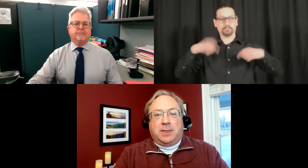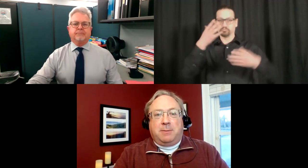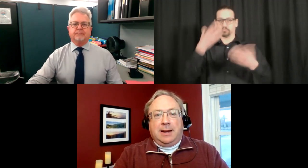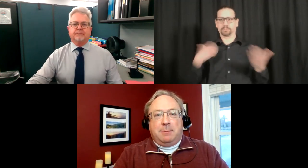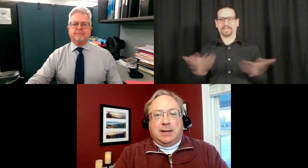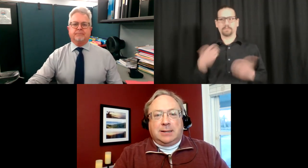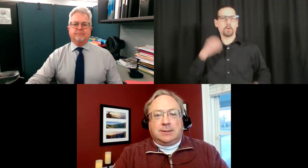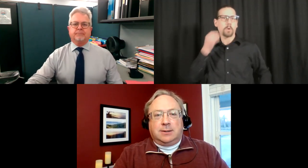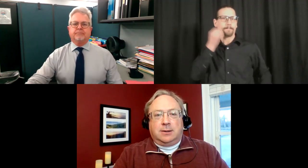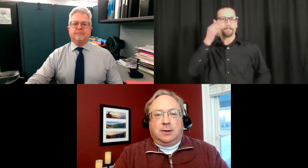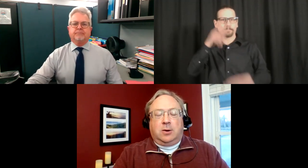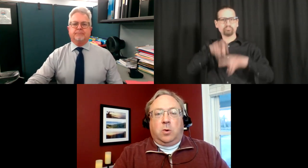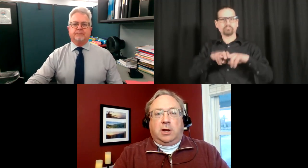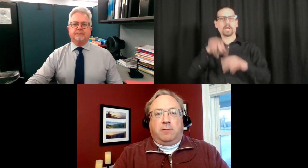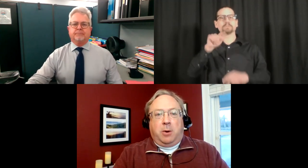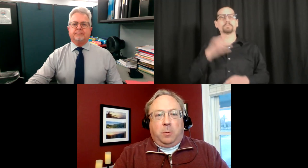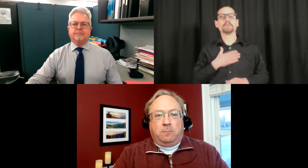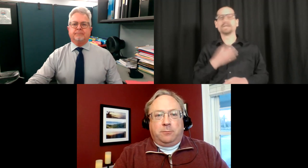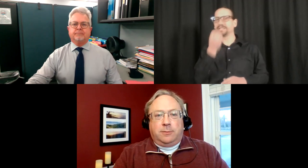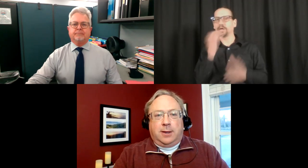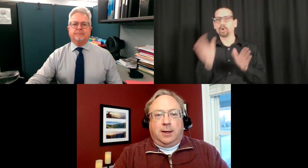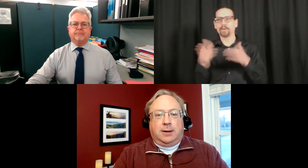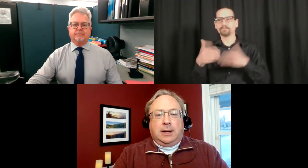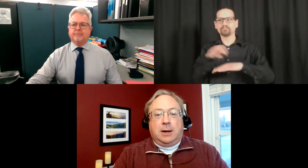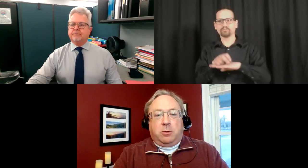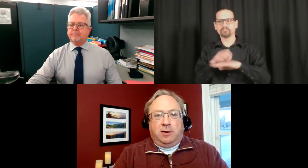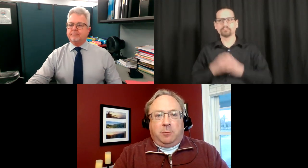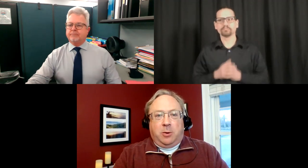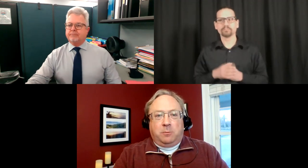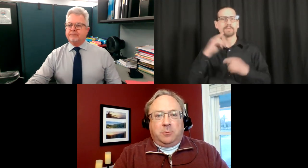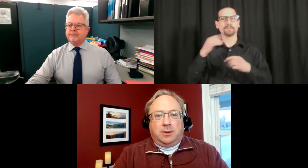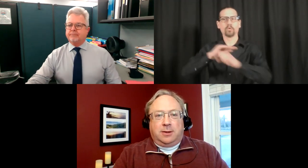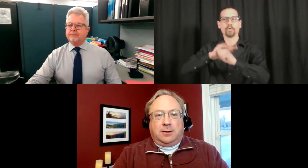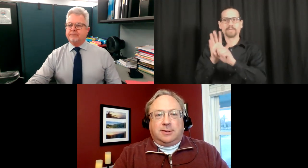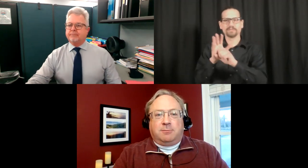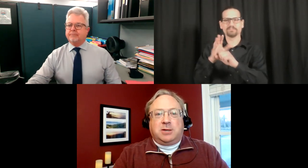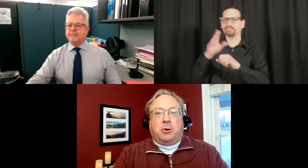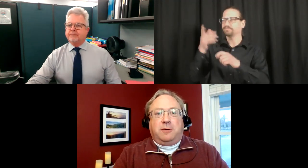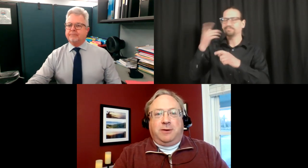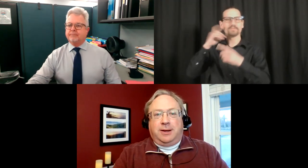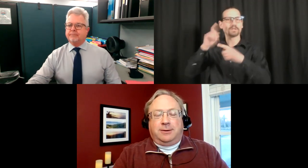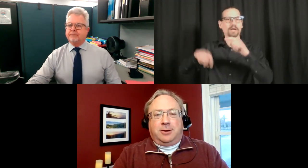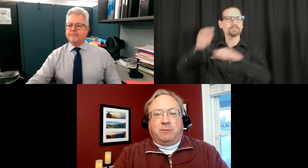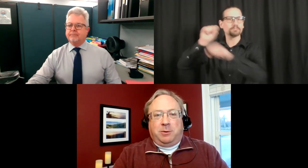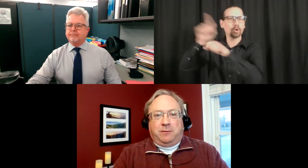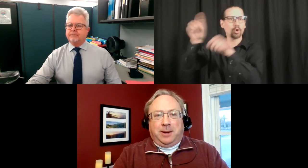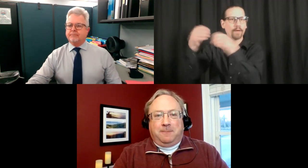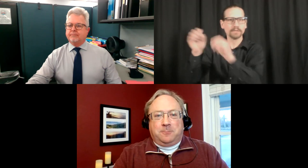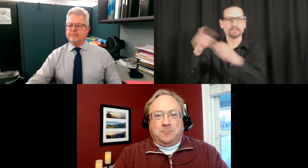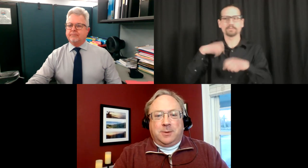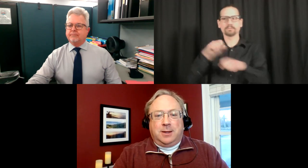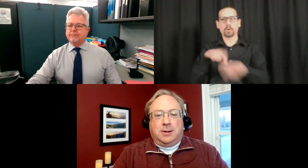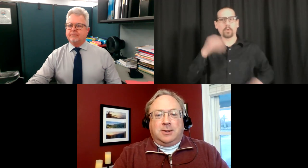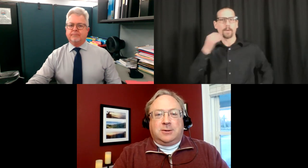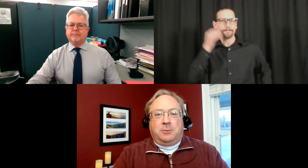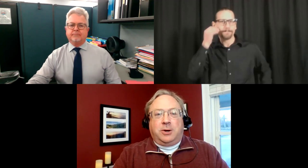of new about the pandemic is working from home. And I like working from home. It's much more convenient and comfortable for me.